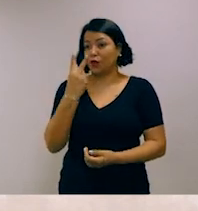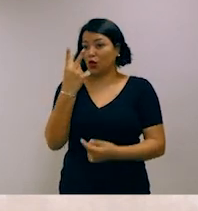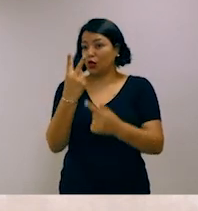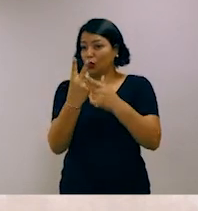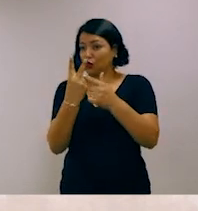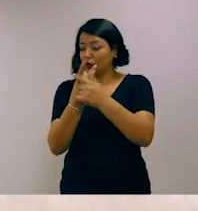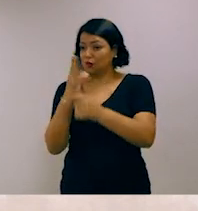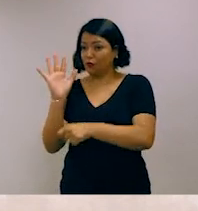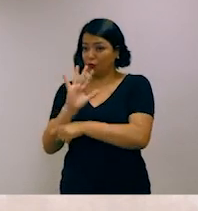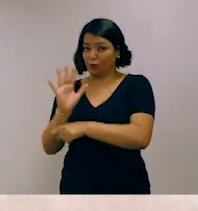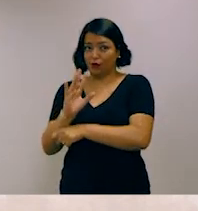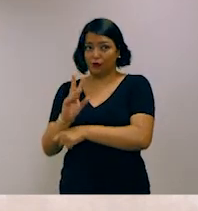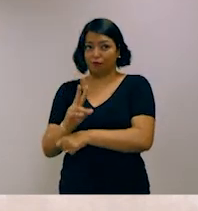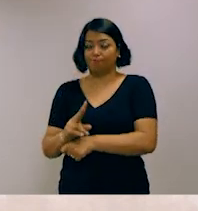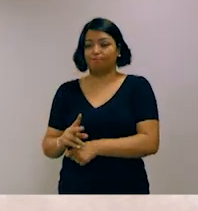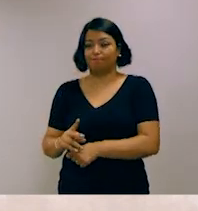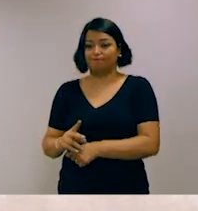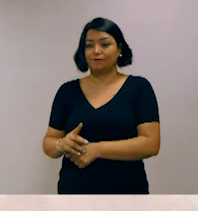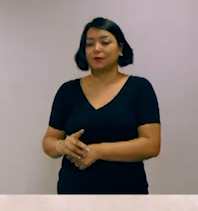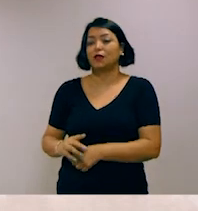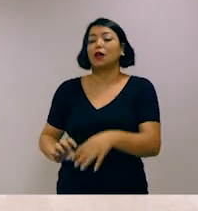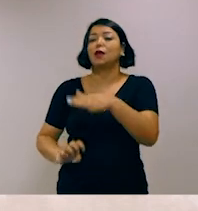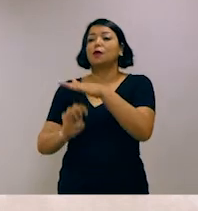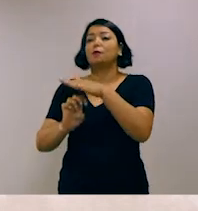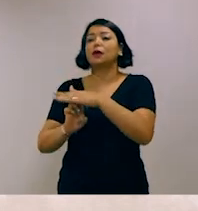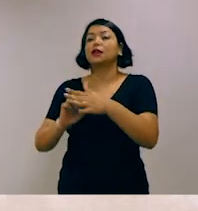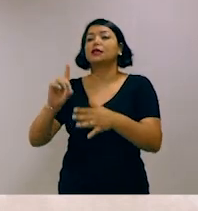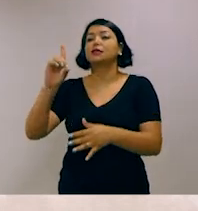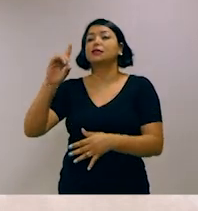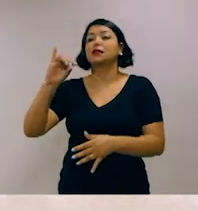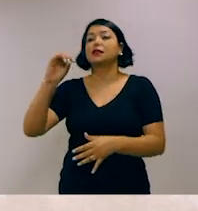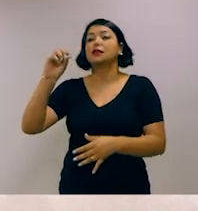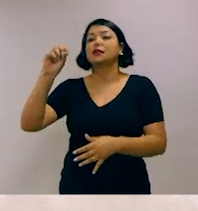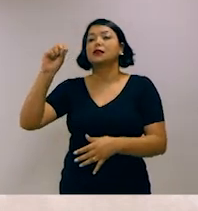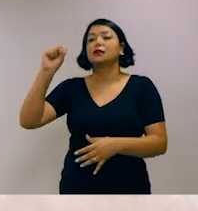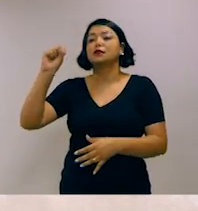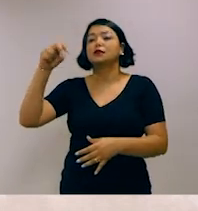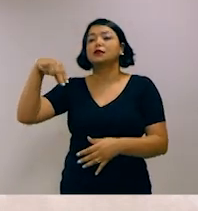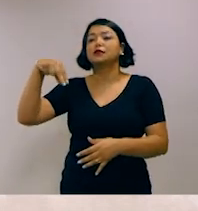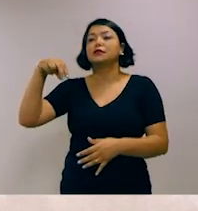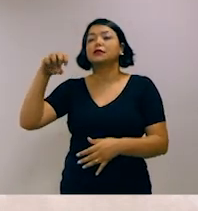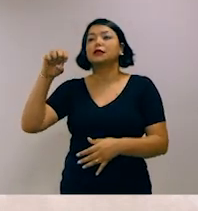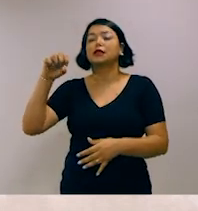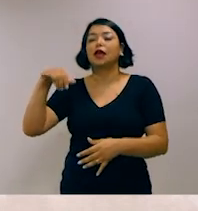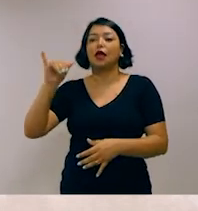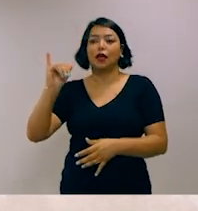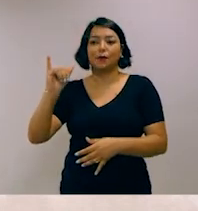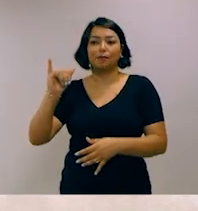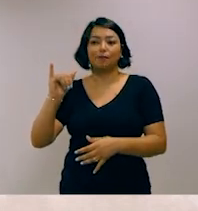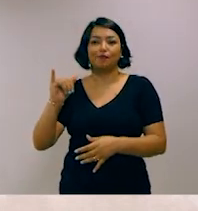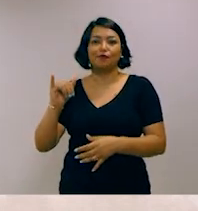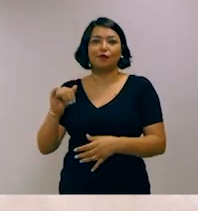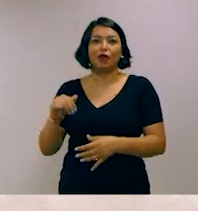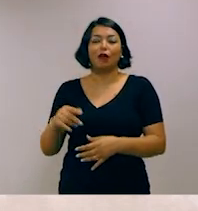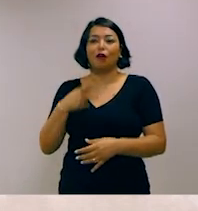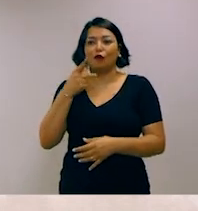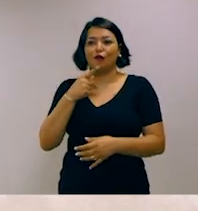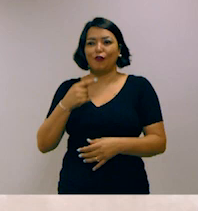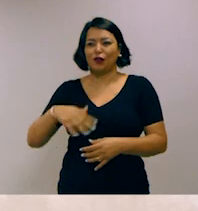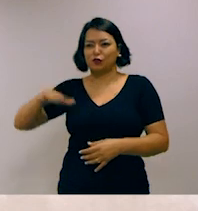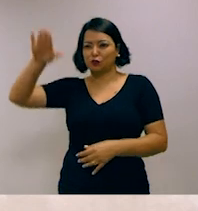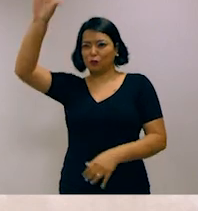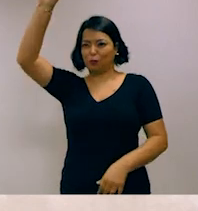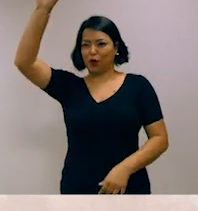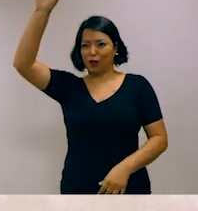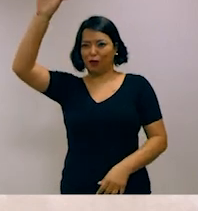investments represent high risk. And so here I have two movies. One movie about superheroes created by